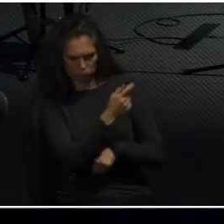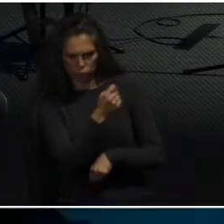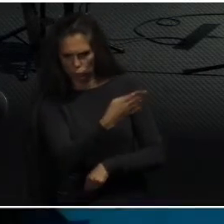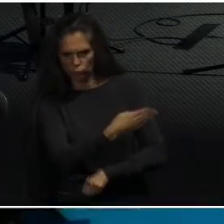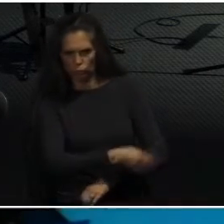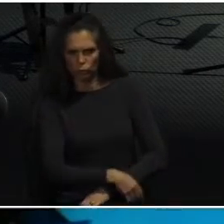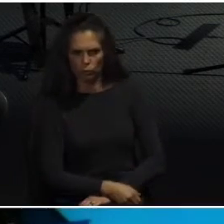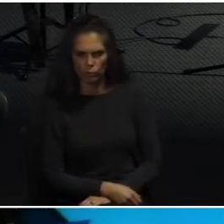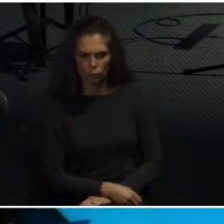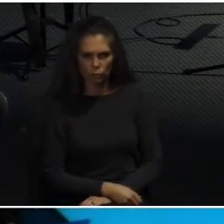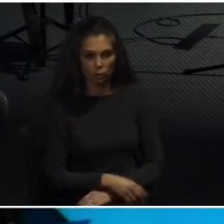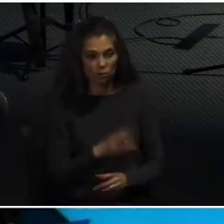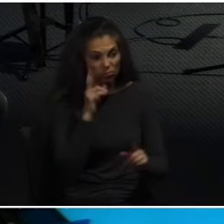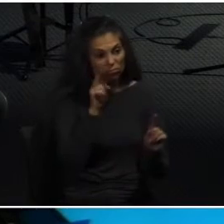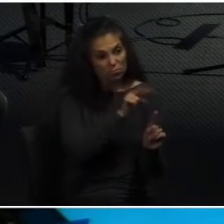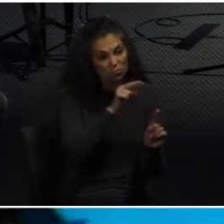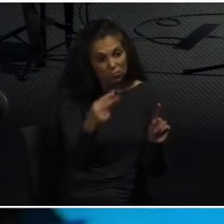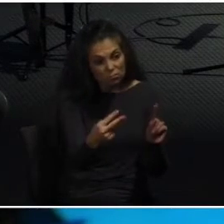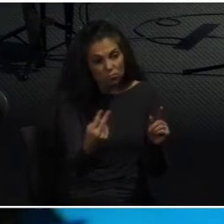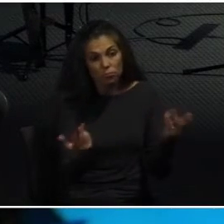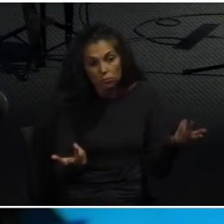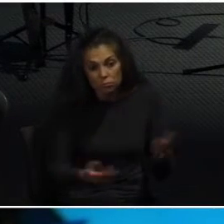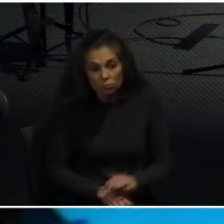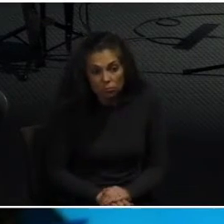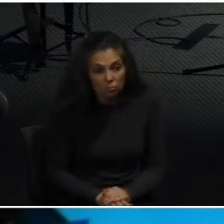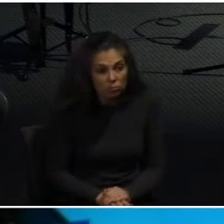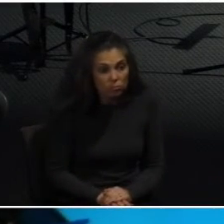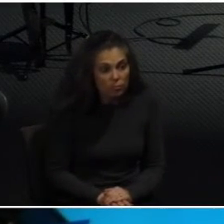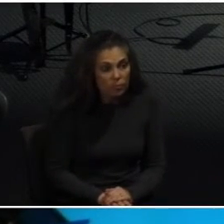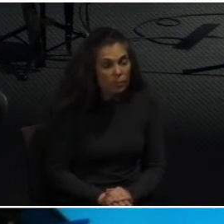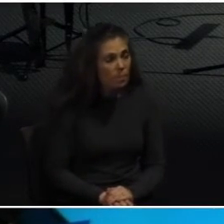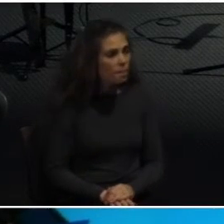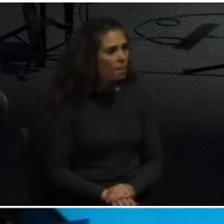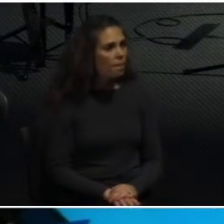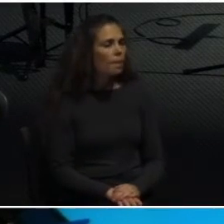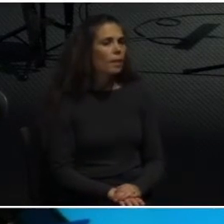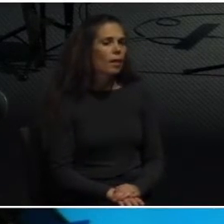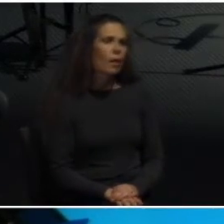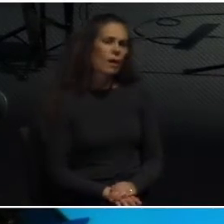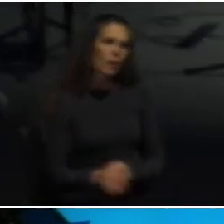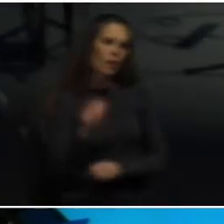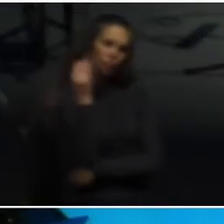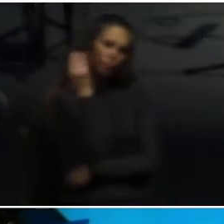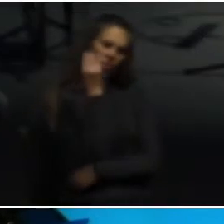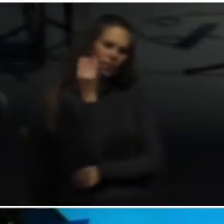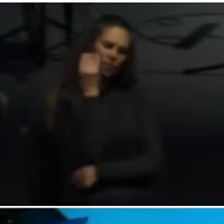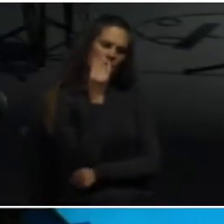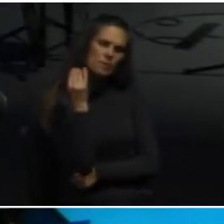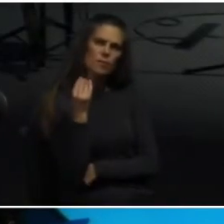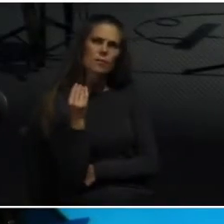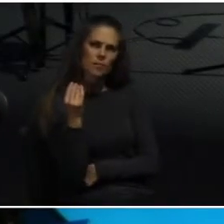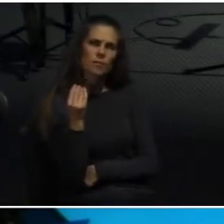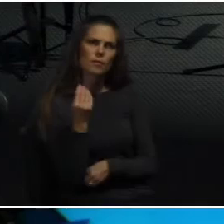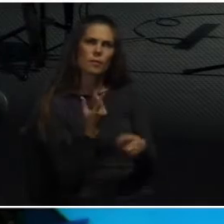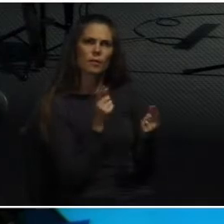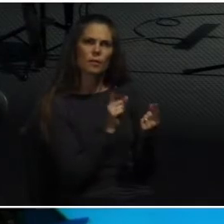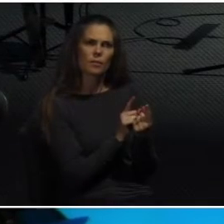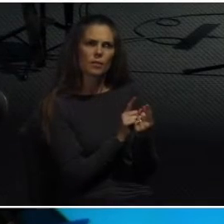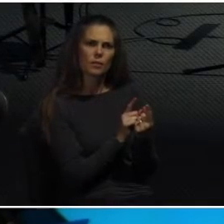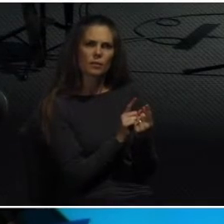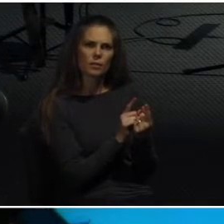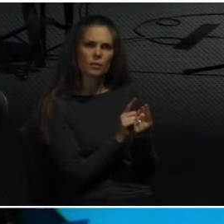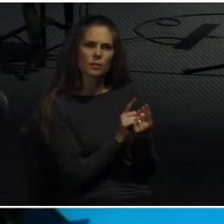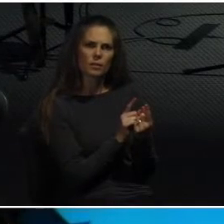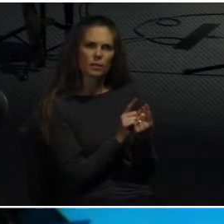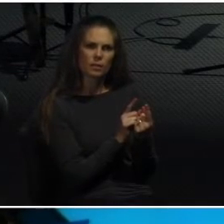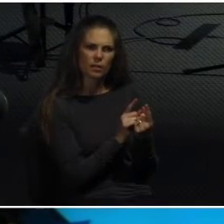yet, as I was thinking about this and over the years, I began to realize, I don't think that's how Jesus